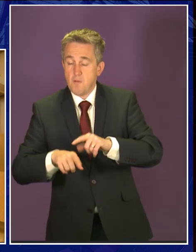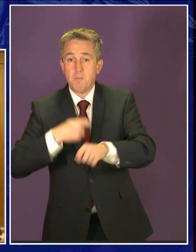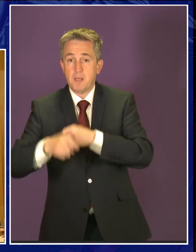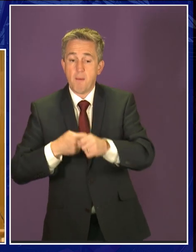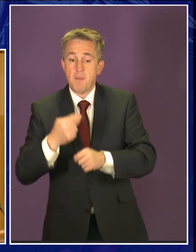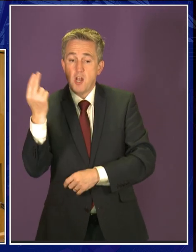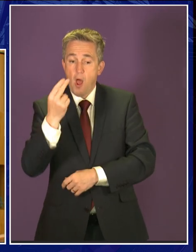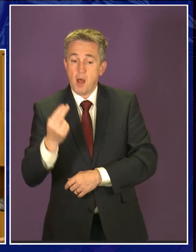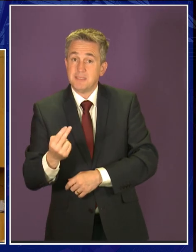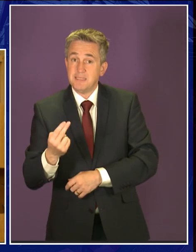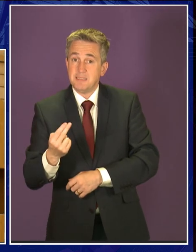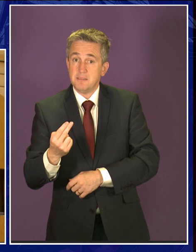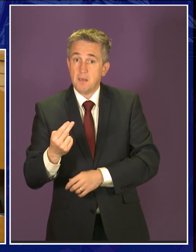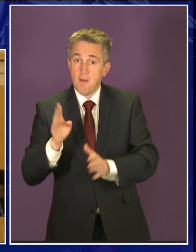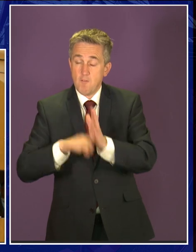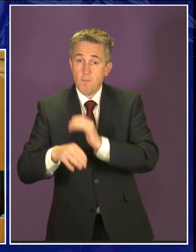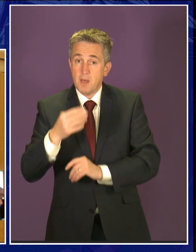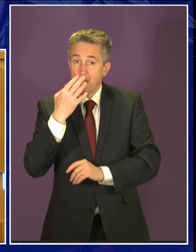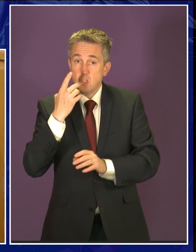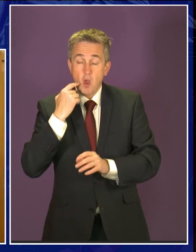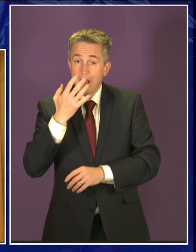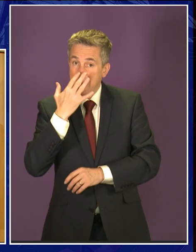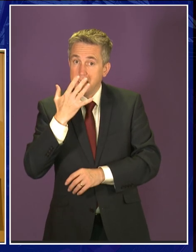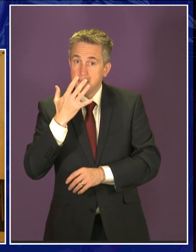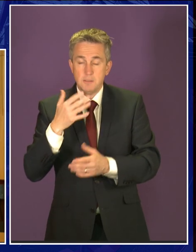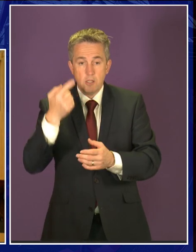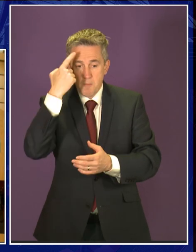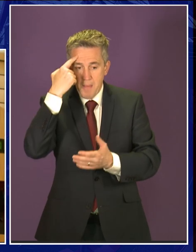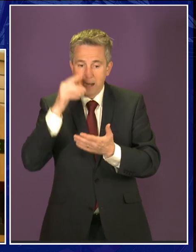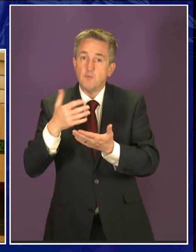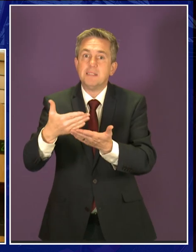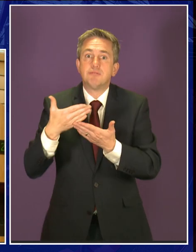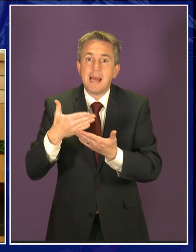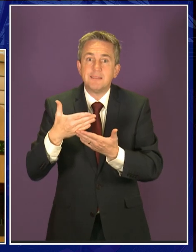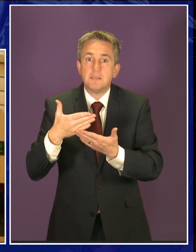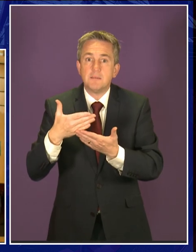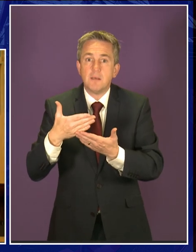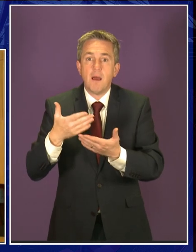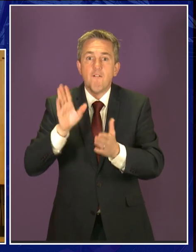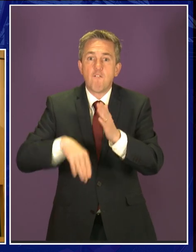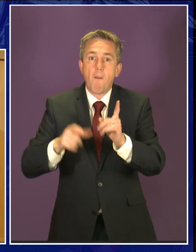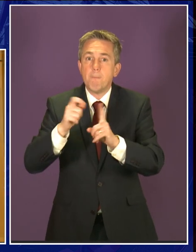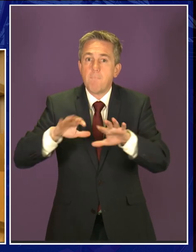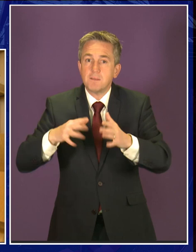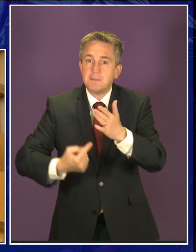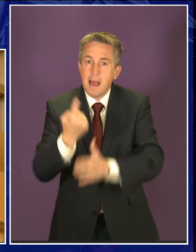artist at a young age, you're protected against Parkinson's.